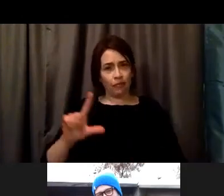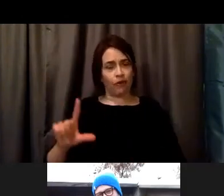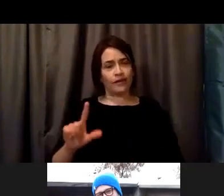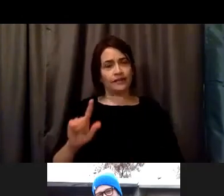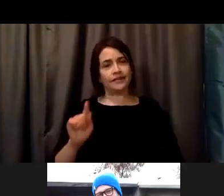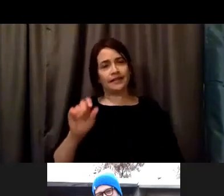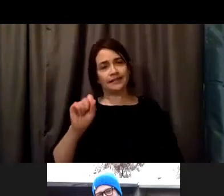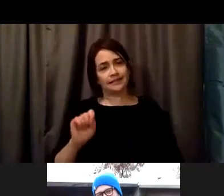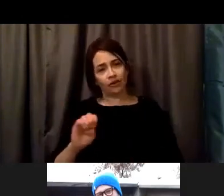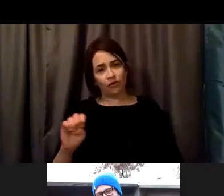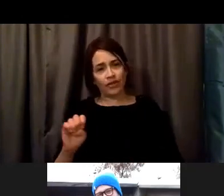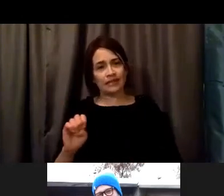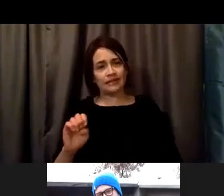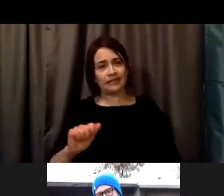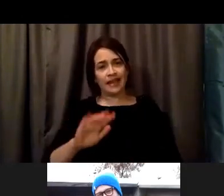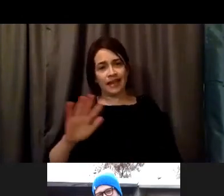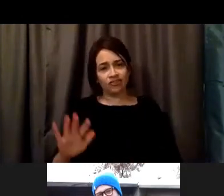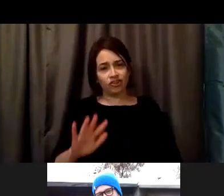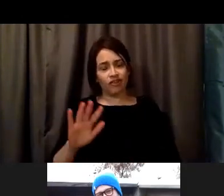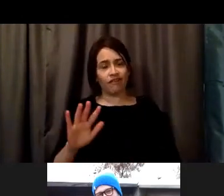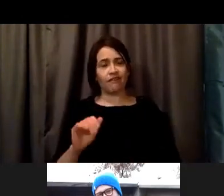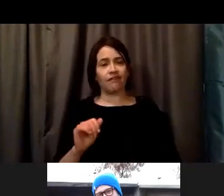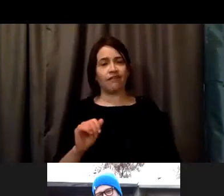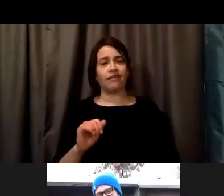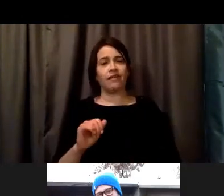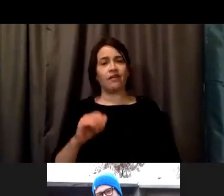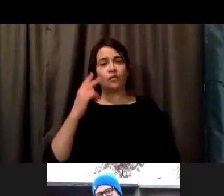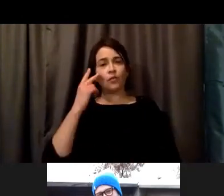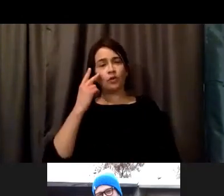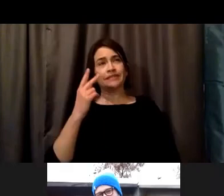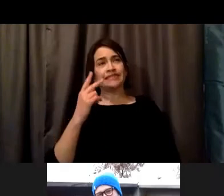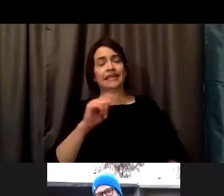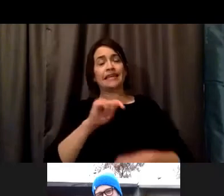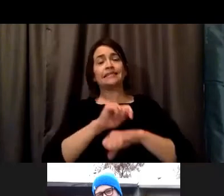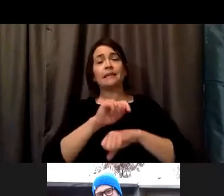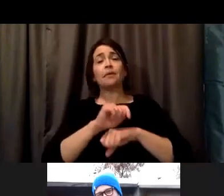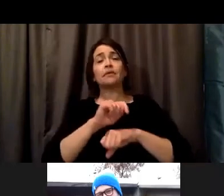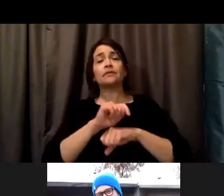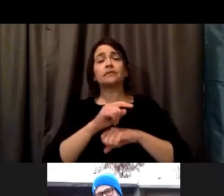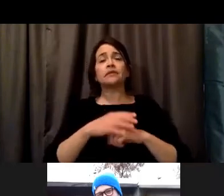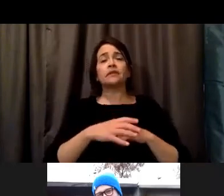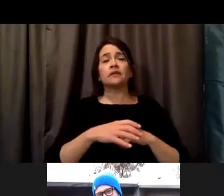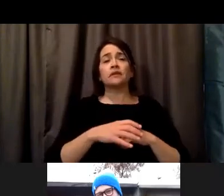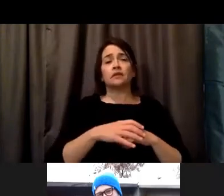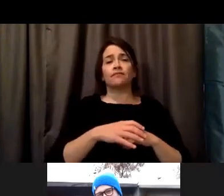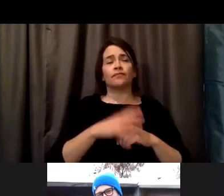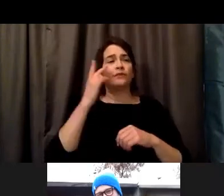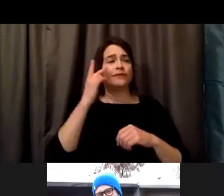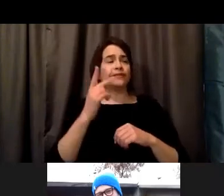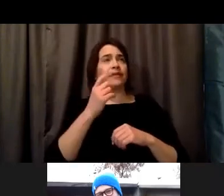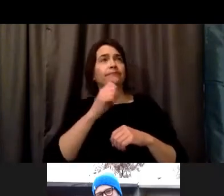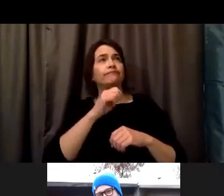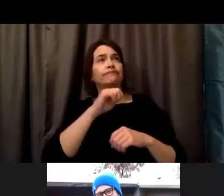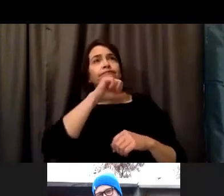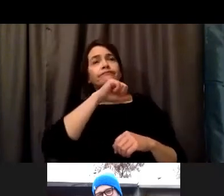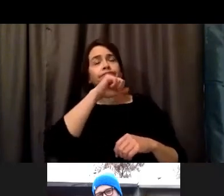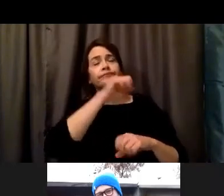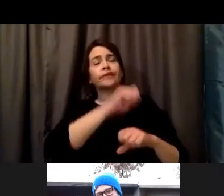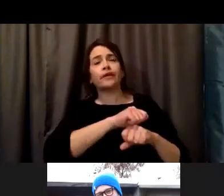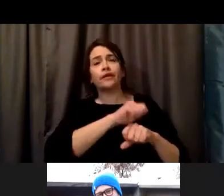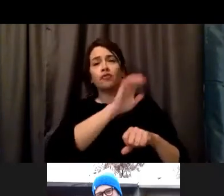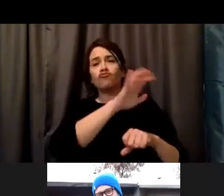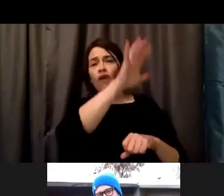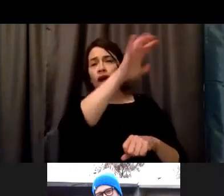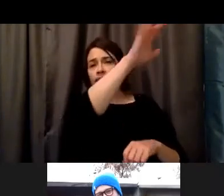When you travel, when you look at temples in Southeast Asia, you see rocks and stones. You see rubbles and rocks and stones. What's the big